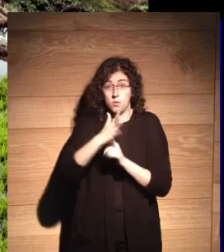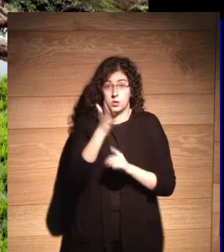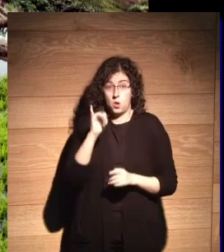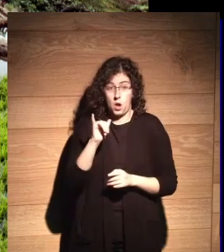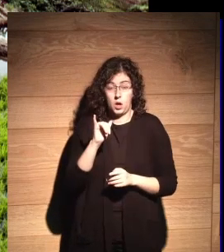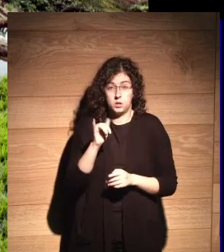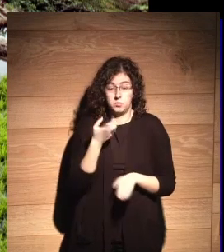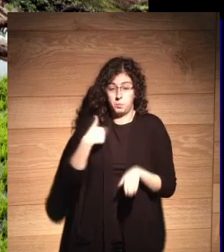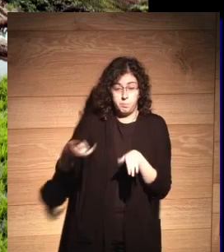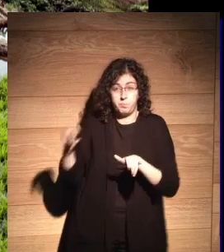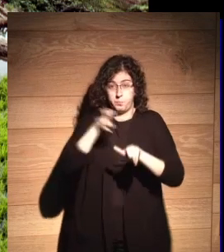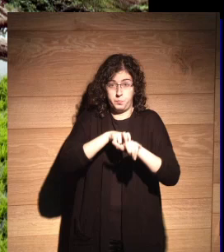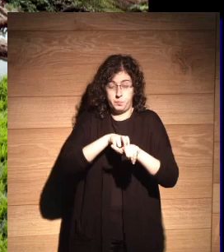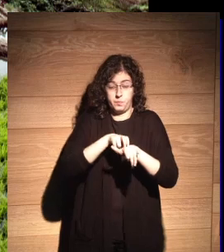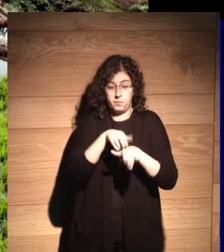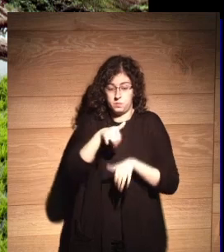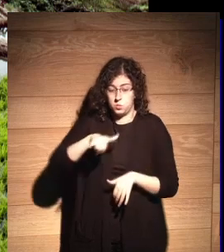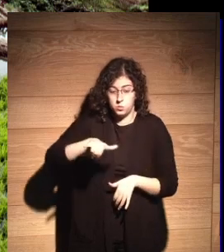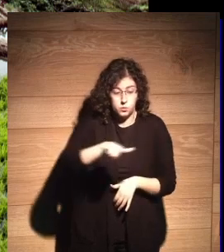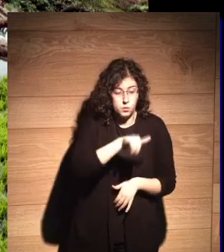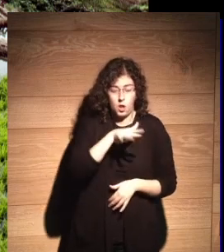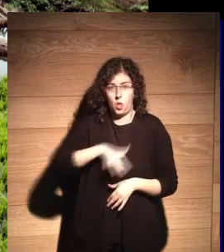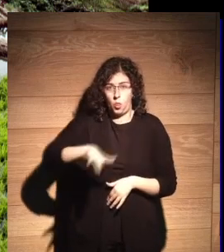region, and